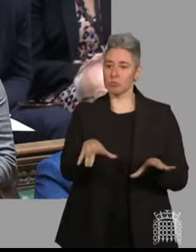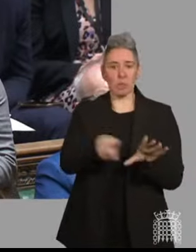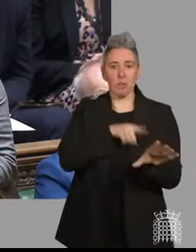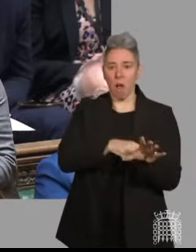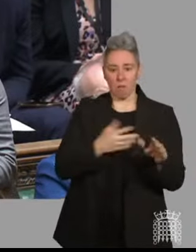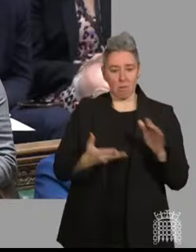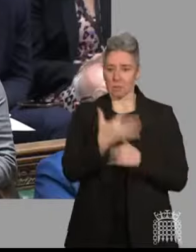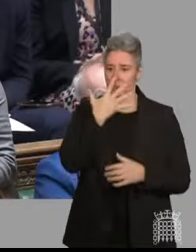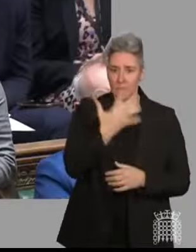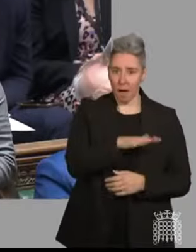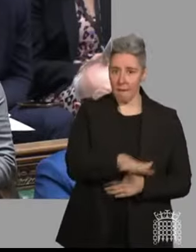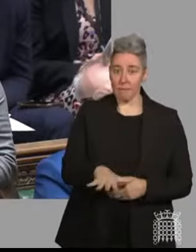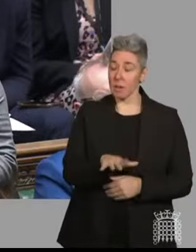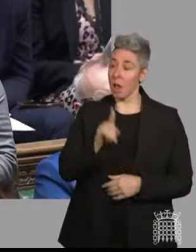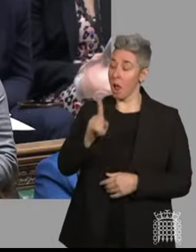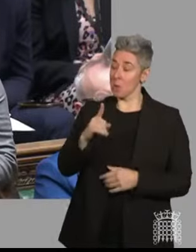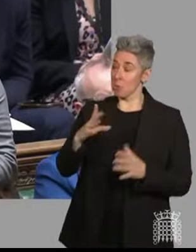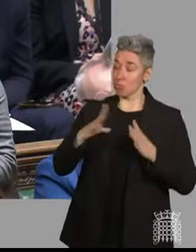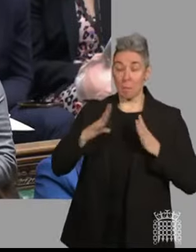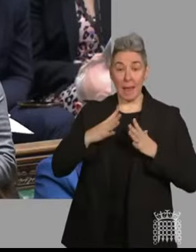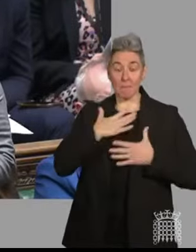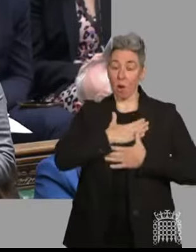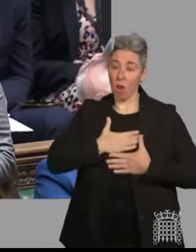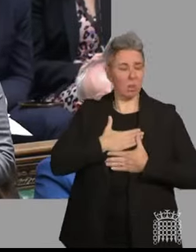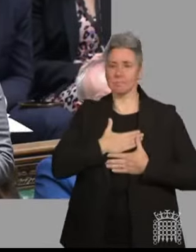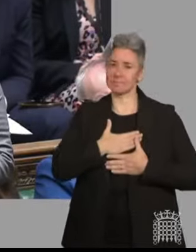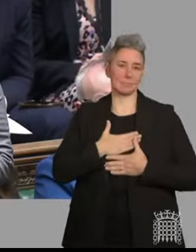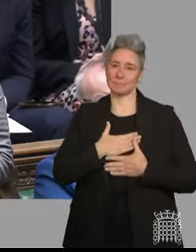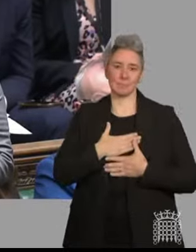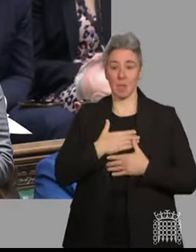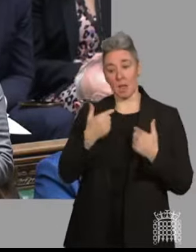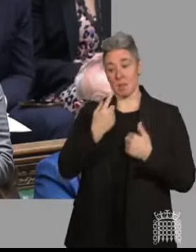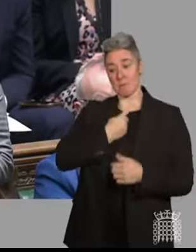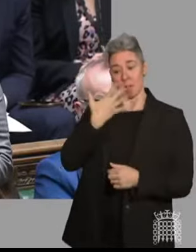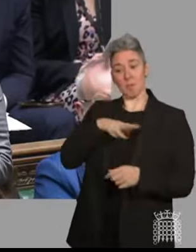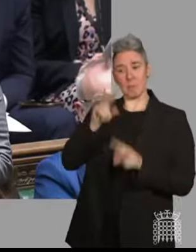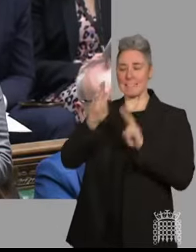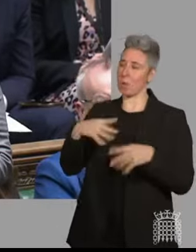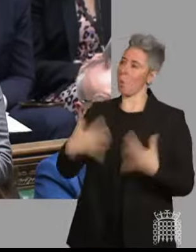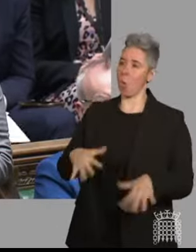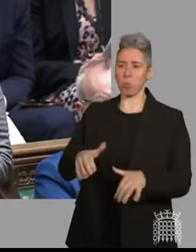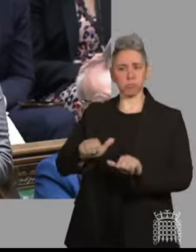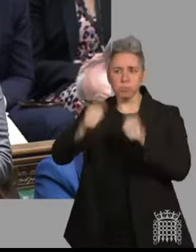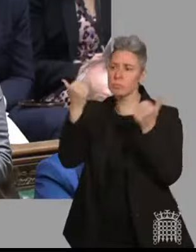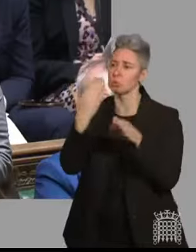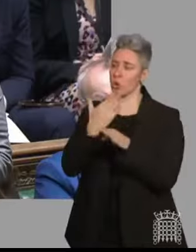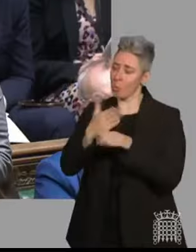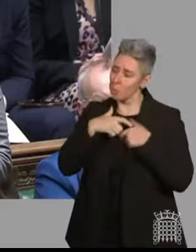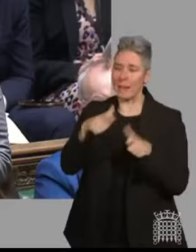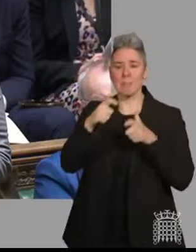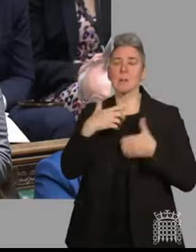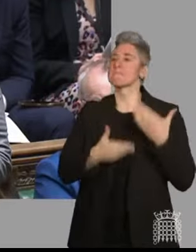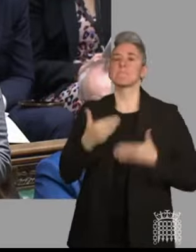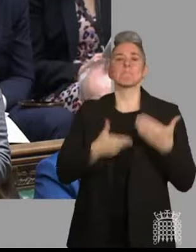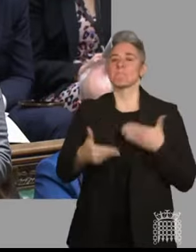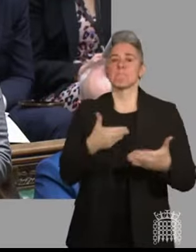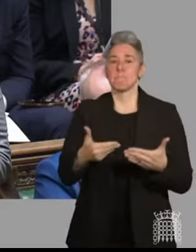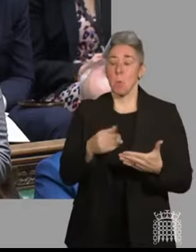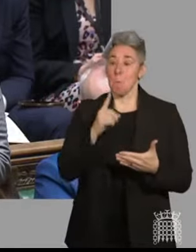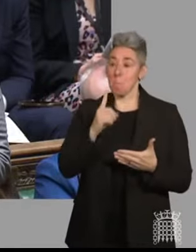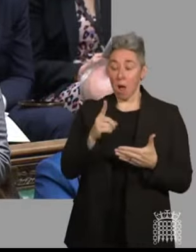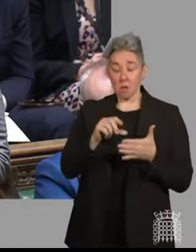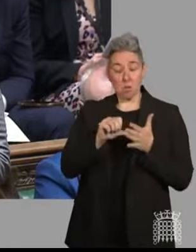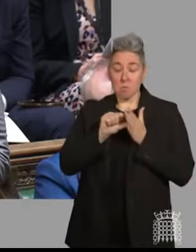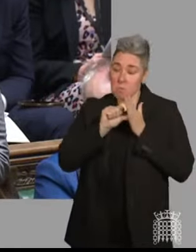remarkable job she has done to carry on and stay afloat. But, Mr. Speaker, it's been made much harder by the fact that bereavement support payments have been cut to